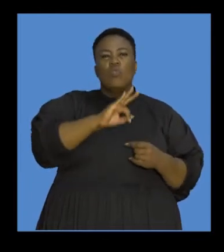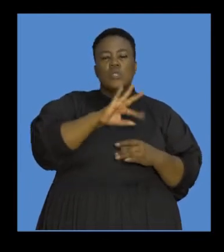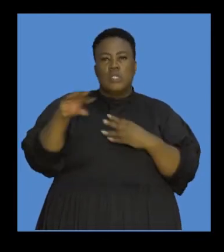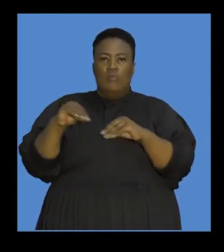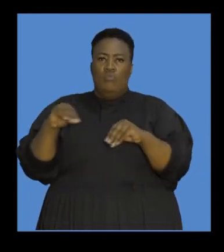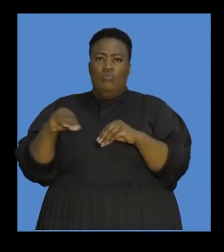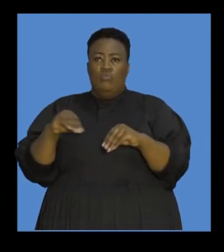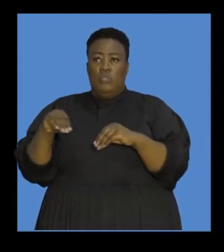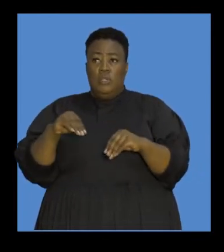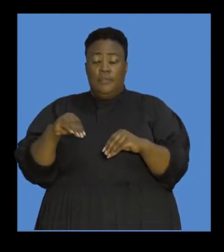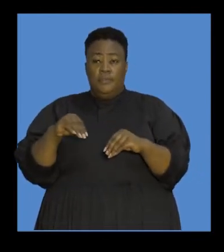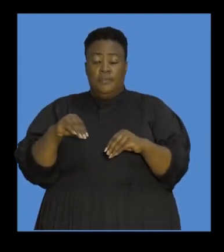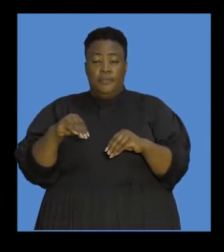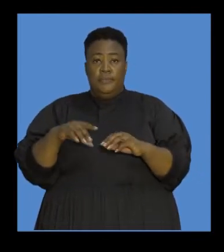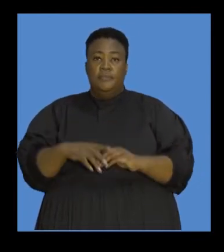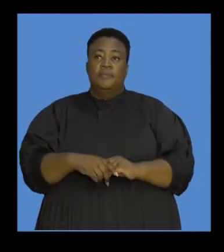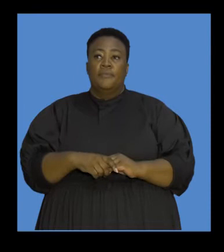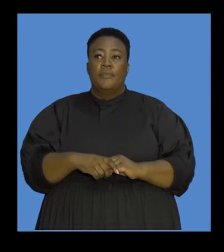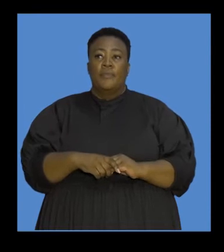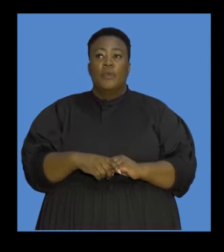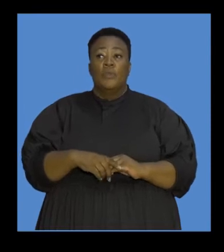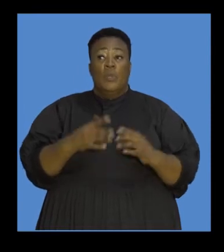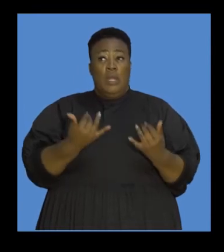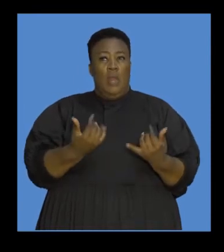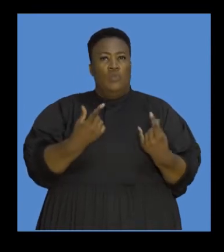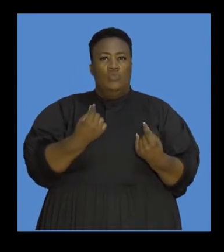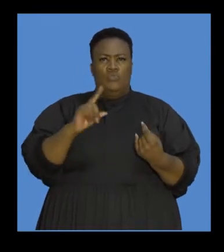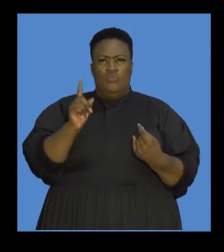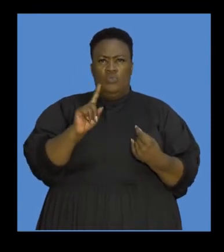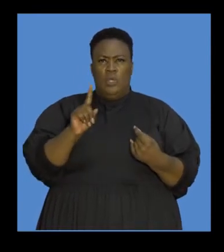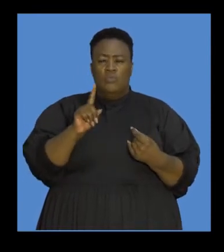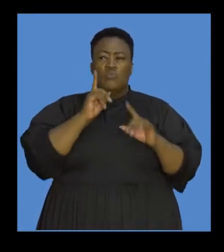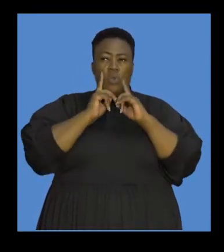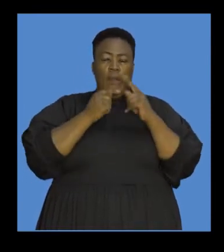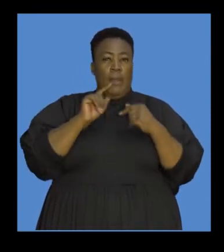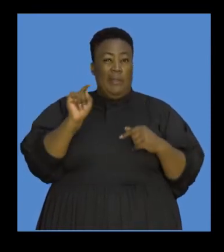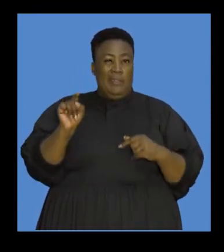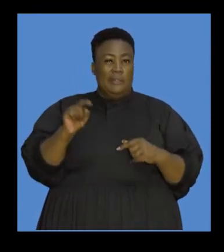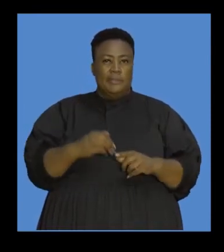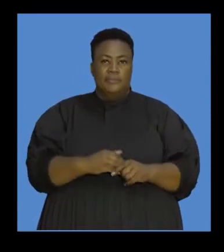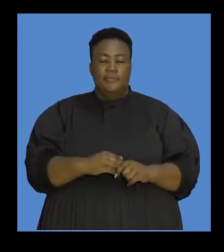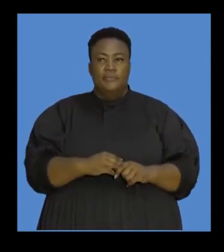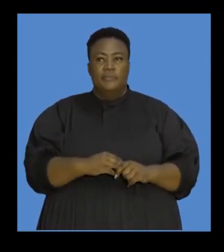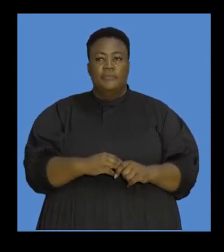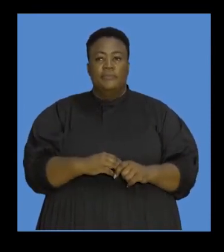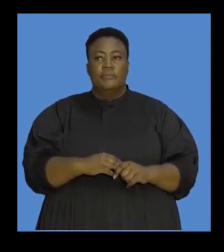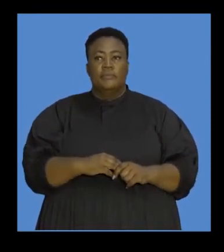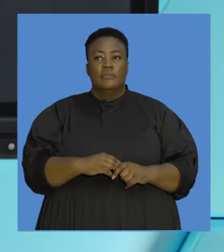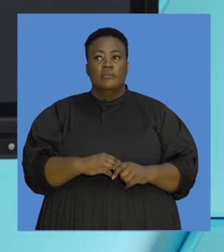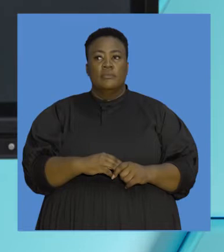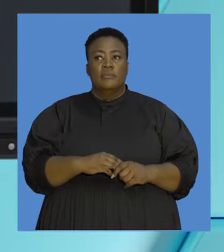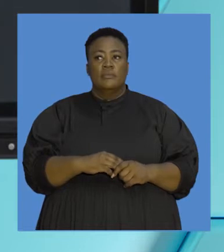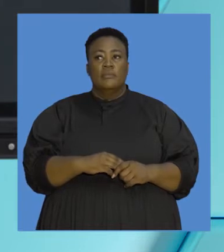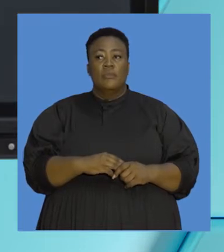There we go. We're still looking at forces and motion, and what we're going to do now is we're going to talk about this. What happens when the